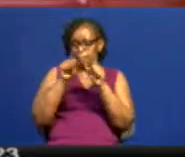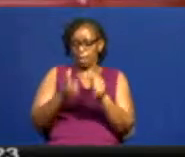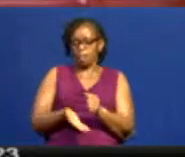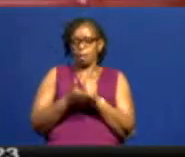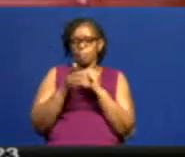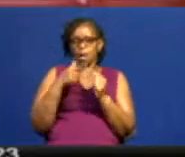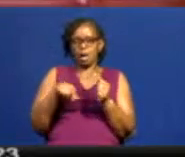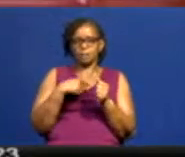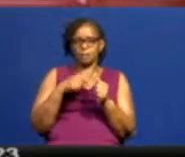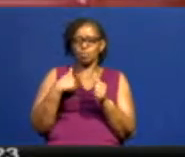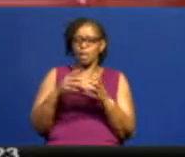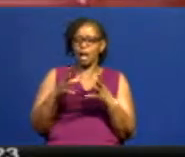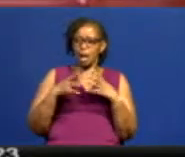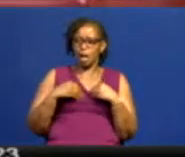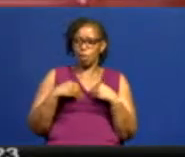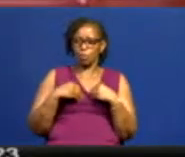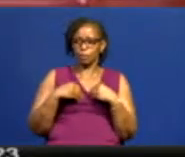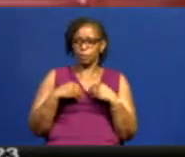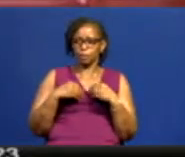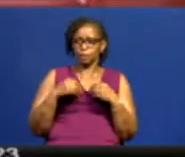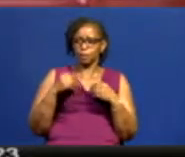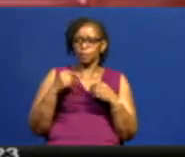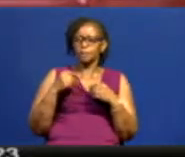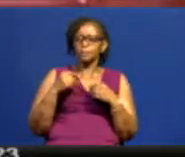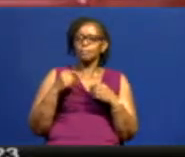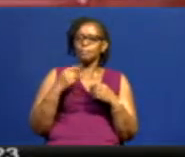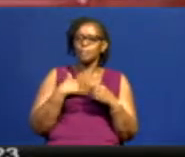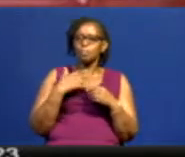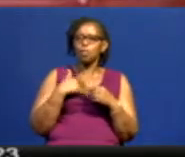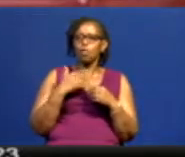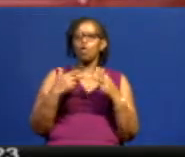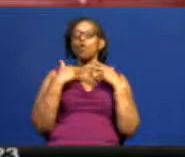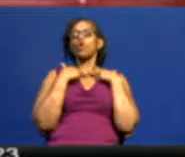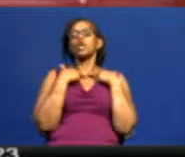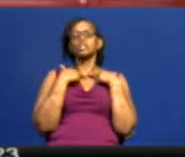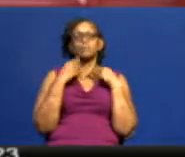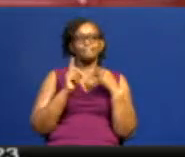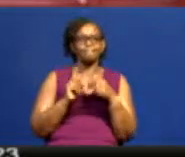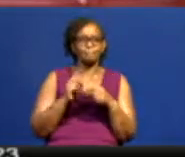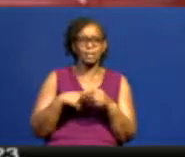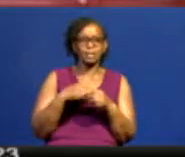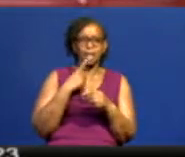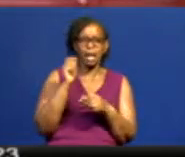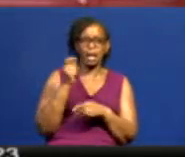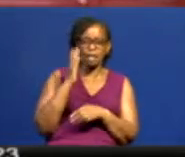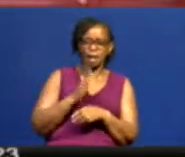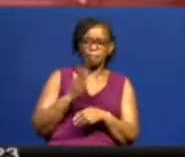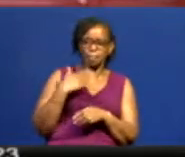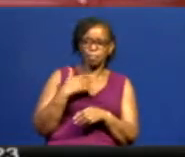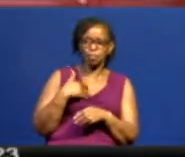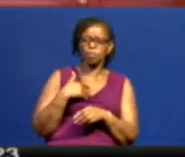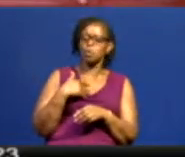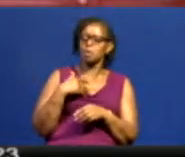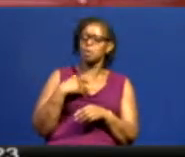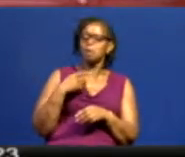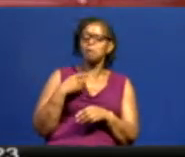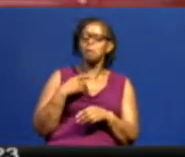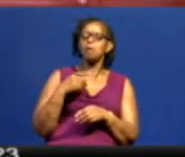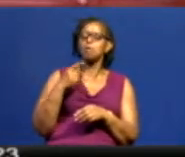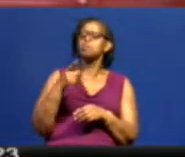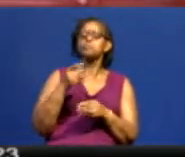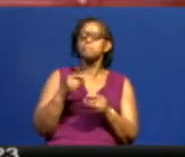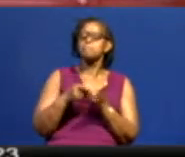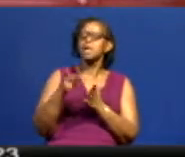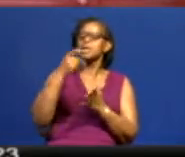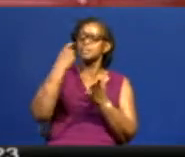to allow polarization of the citizenry in terms of telling the Kenyans that they are most taxed country in the world.